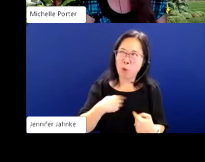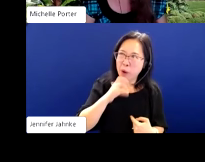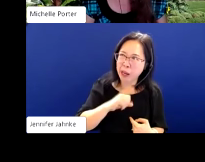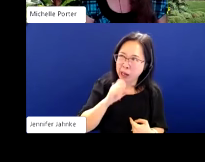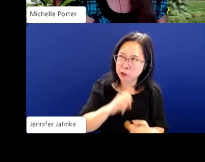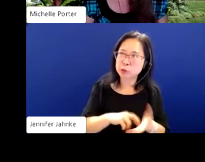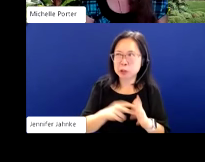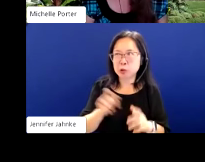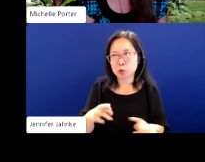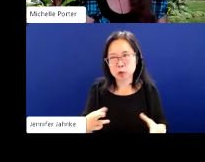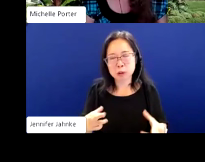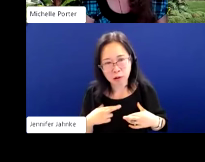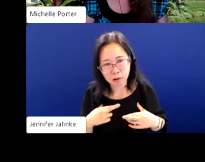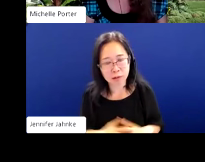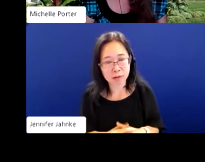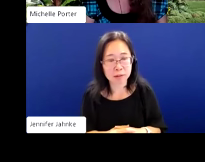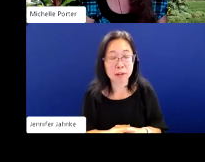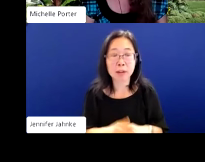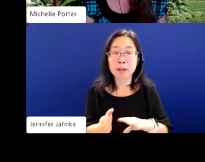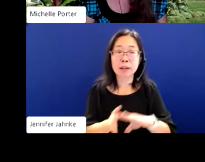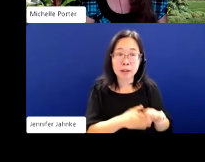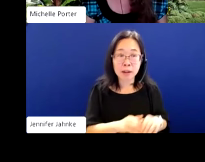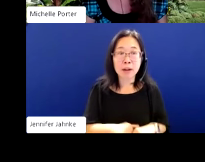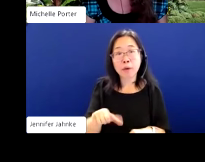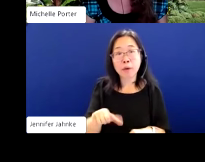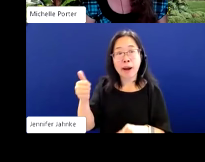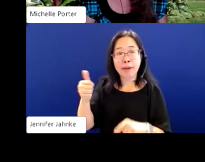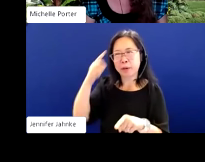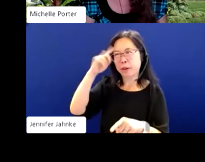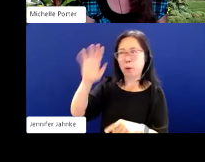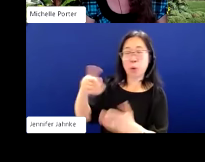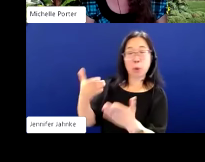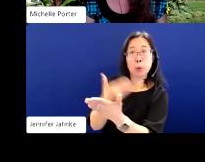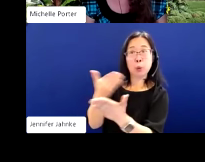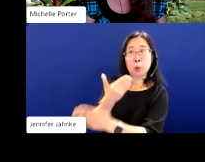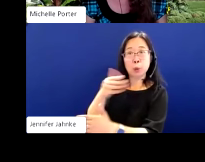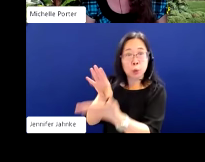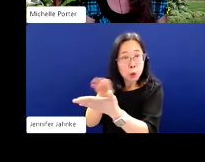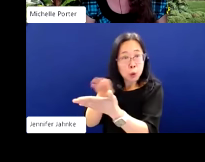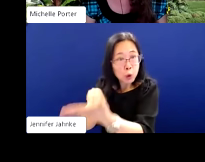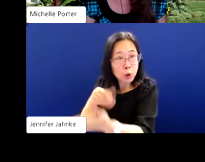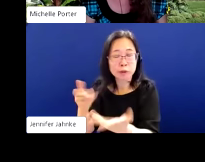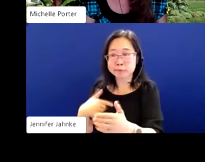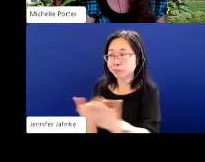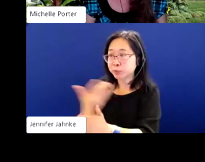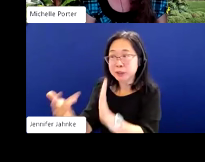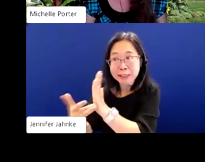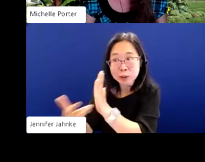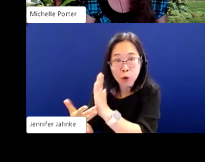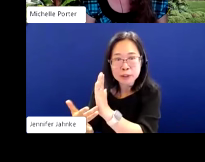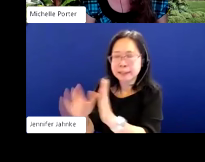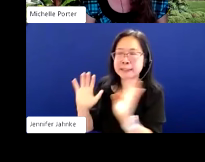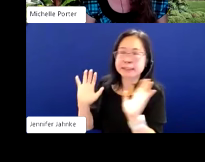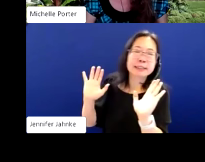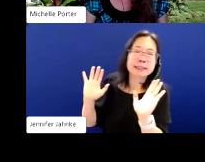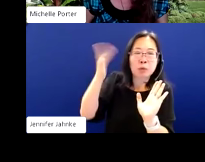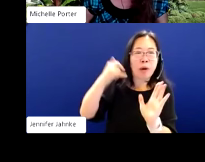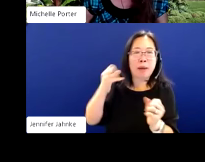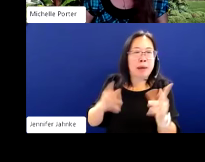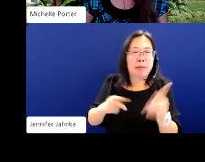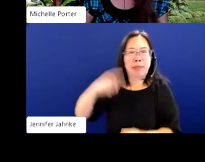age. People might limit their taking up of new activities like using technology because they just think they're too